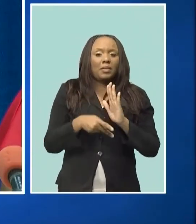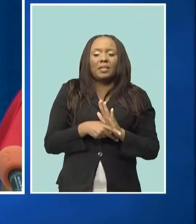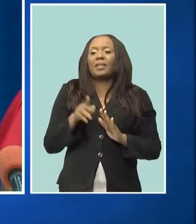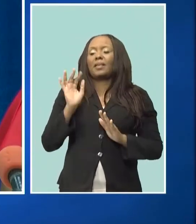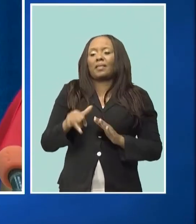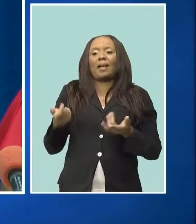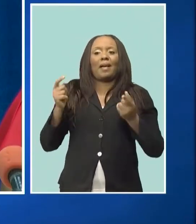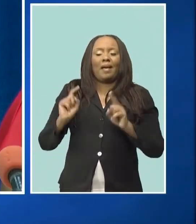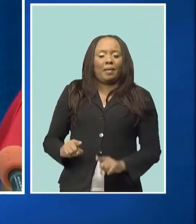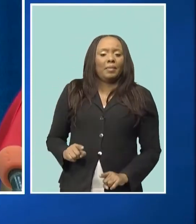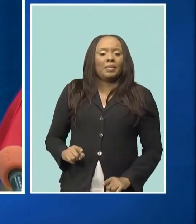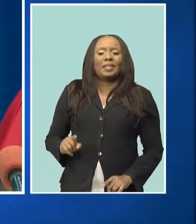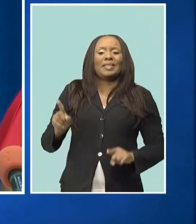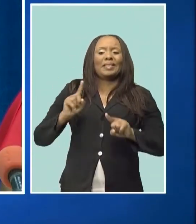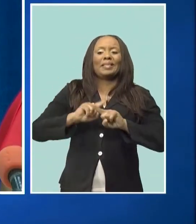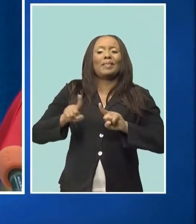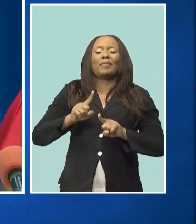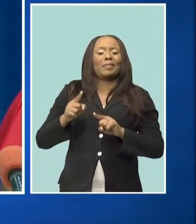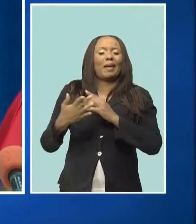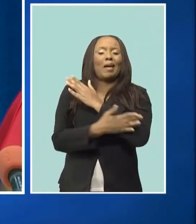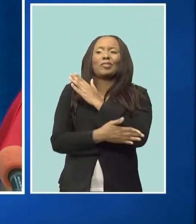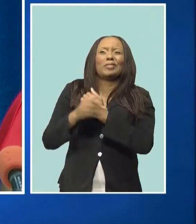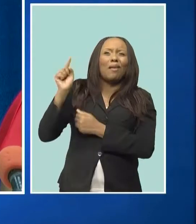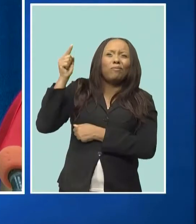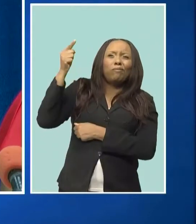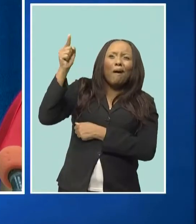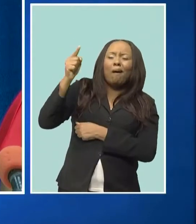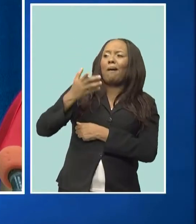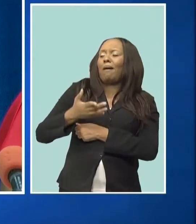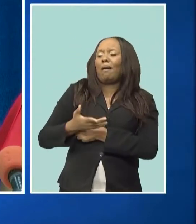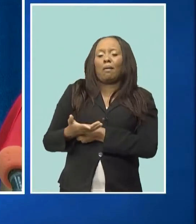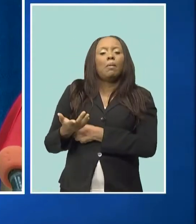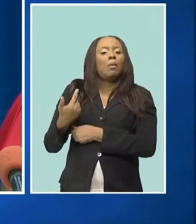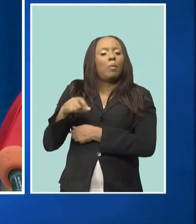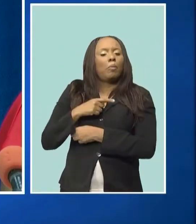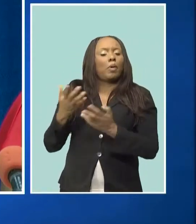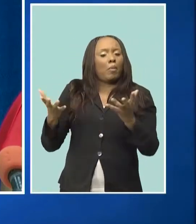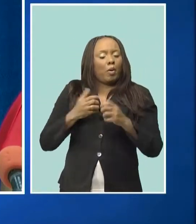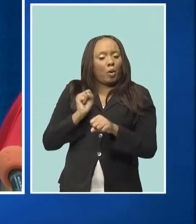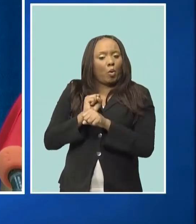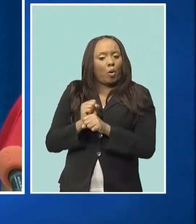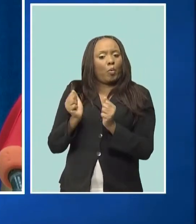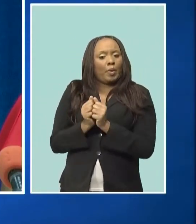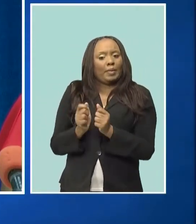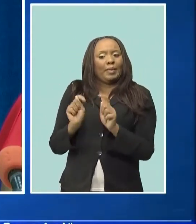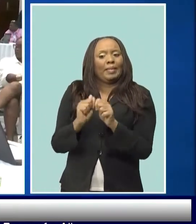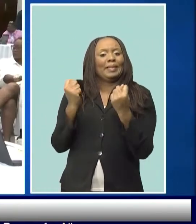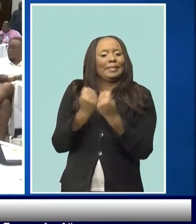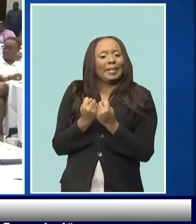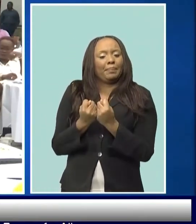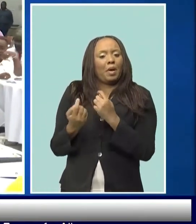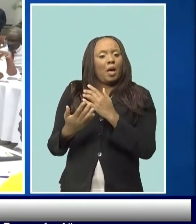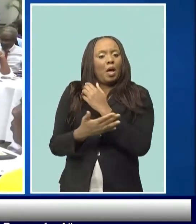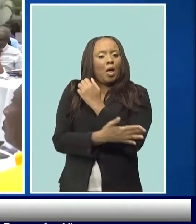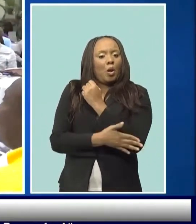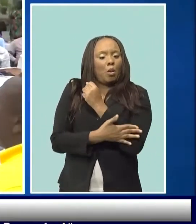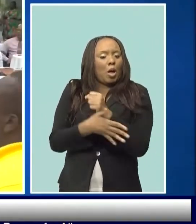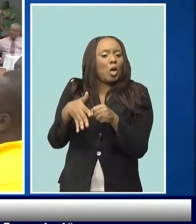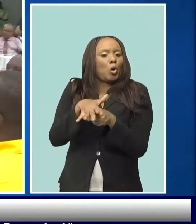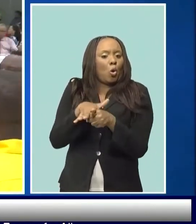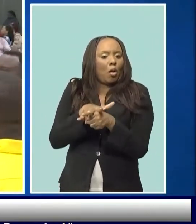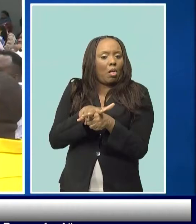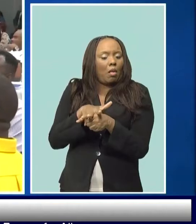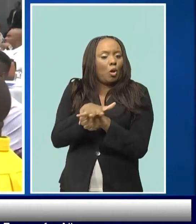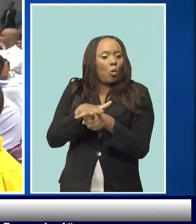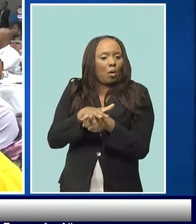doesn't work on the localization. So we want a team here to be able to respond, work with the PAMSEC's office, work with the Ministry of